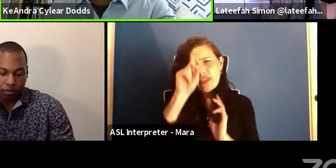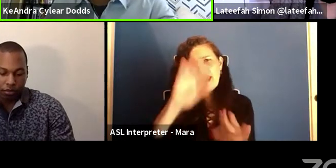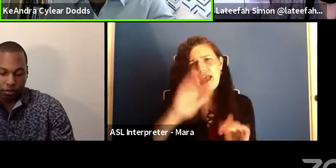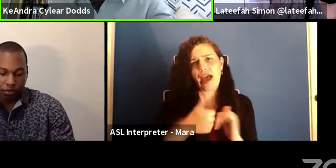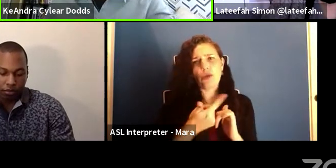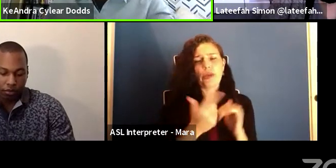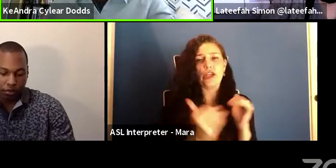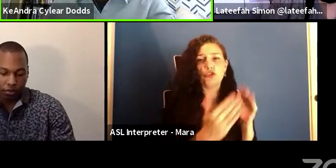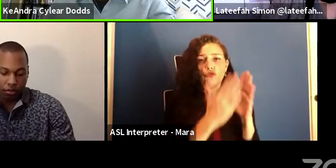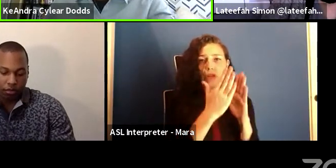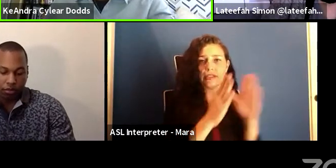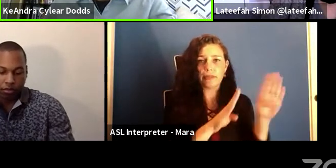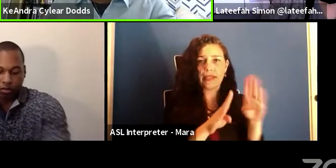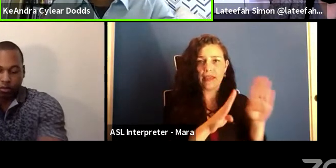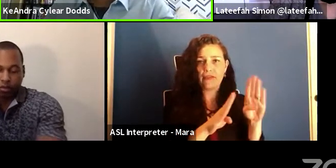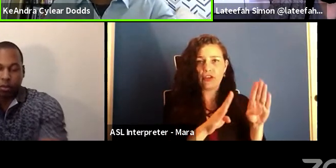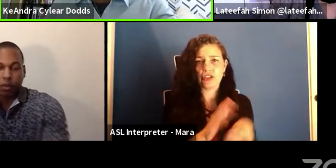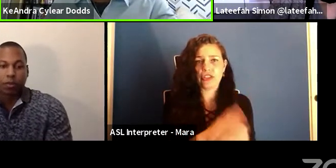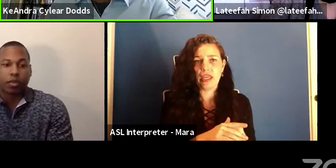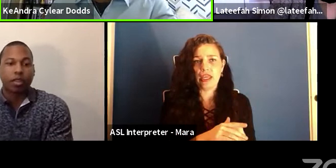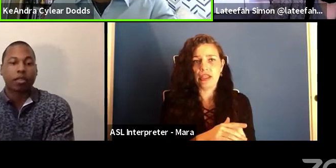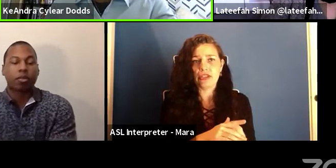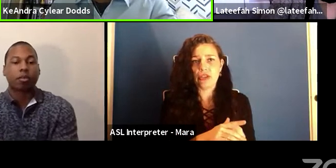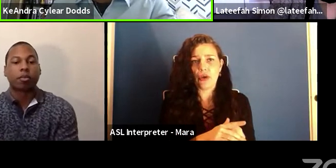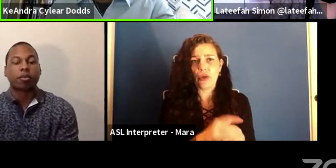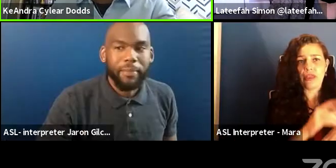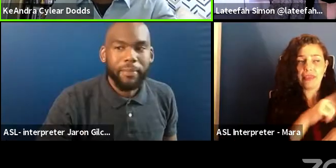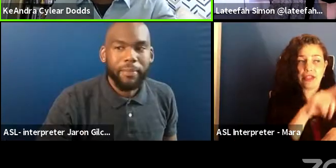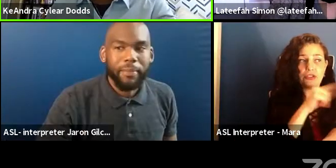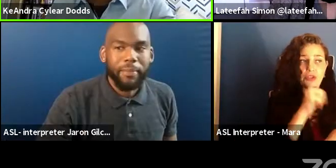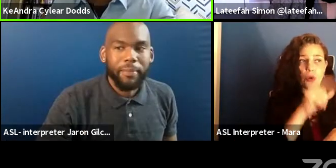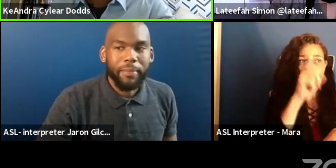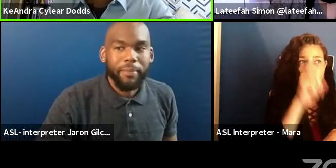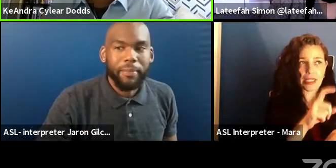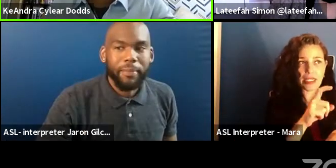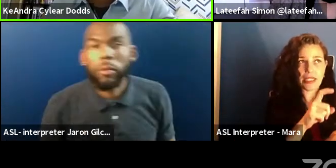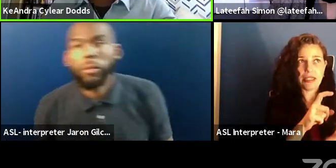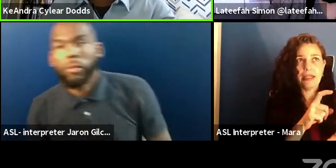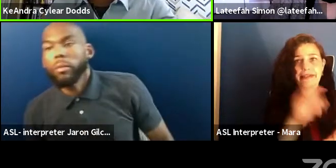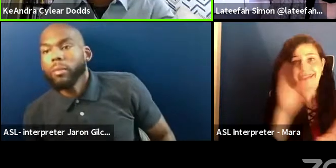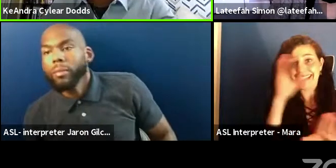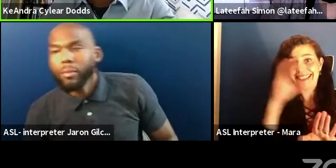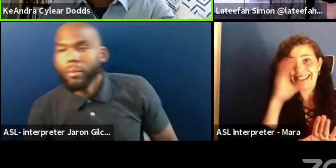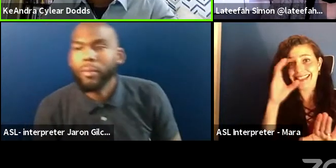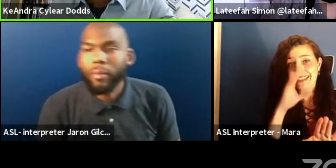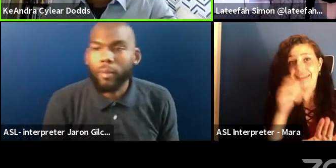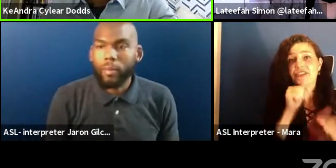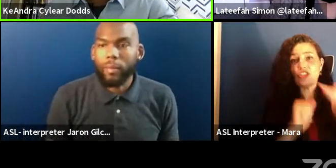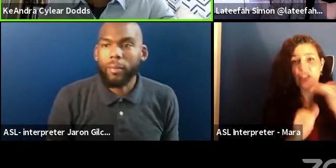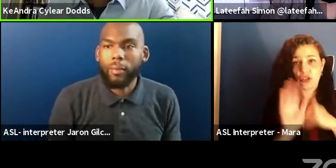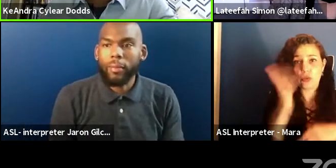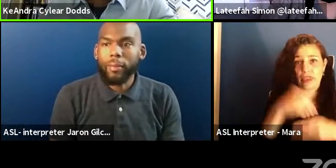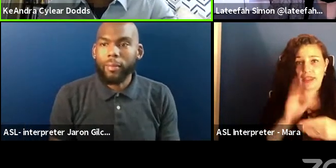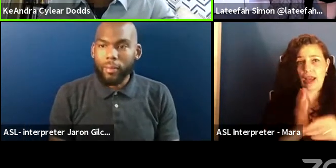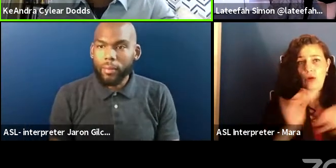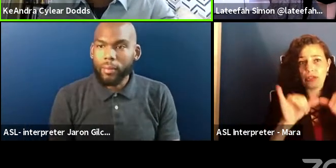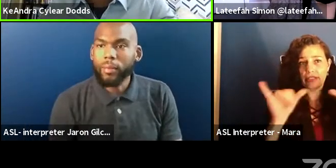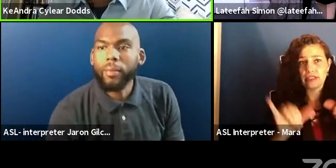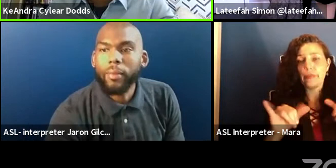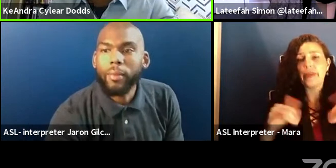solution so that people don't have to live on our system, don't have to seek shelter in our system, but also addressing behaviors that are